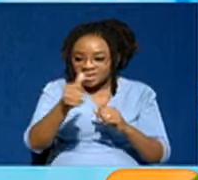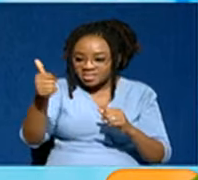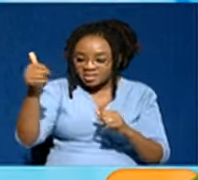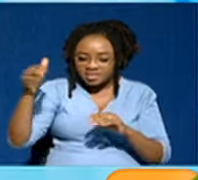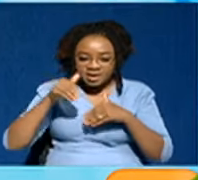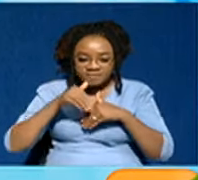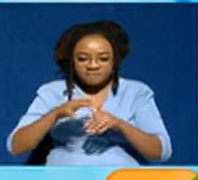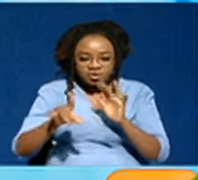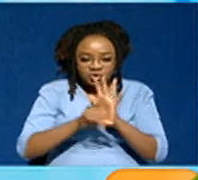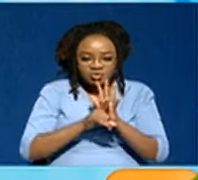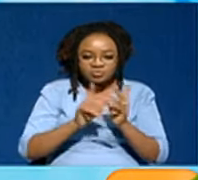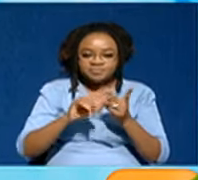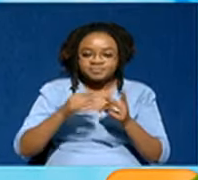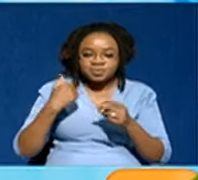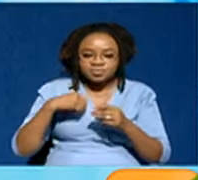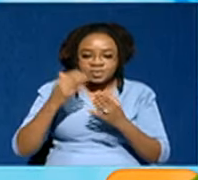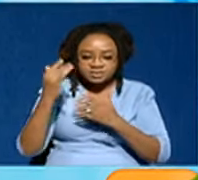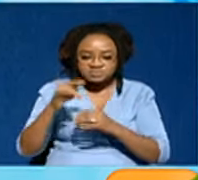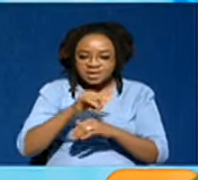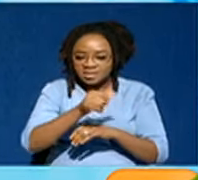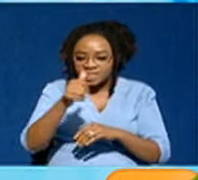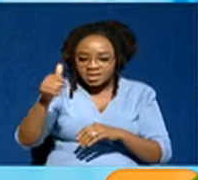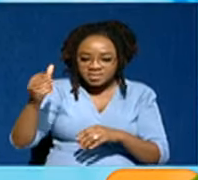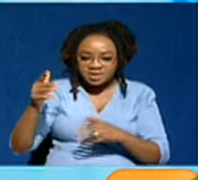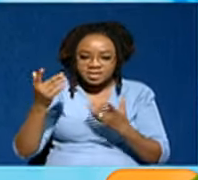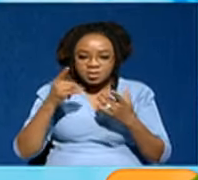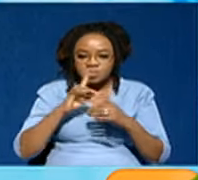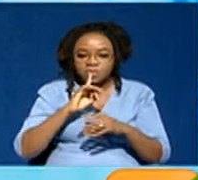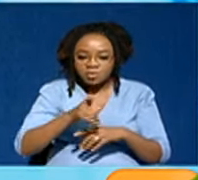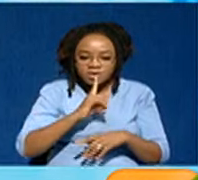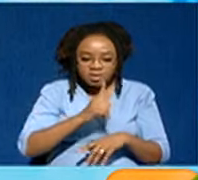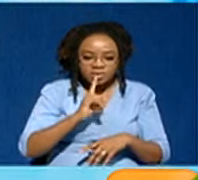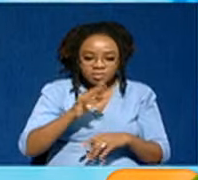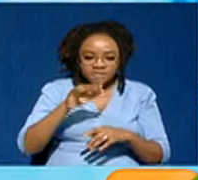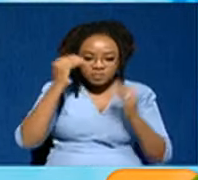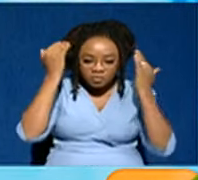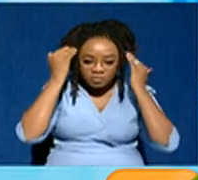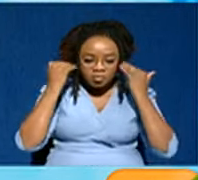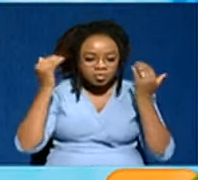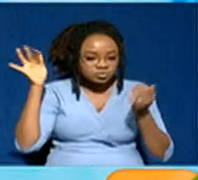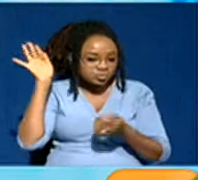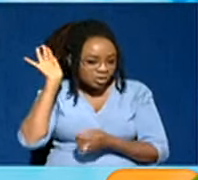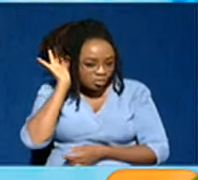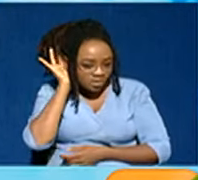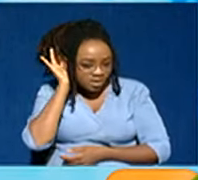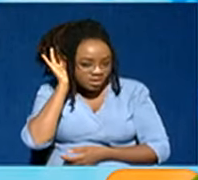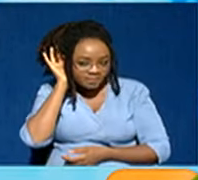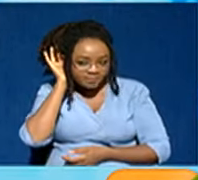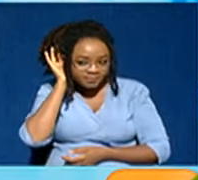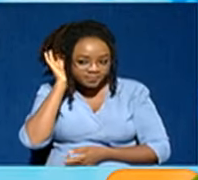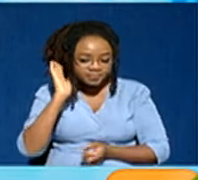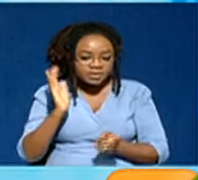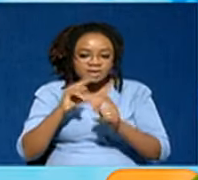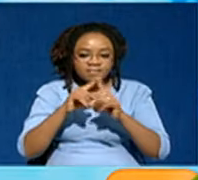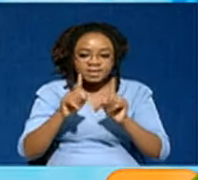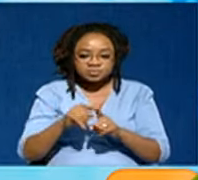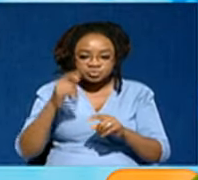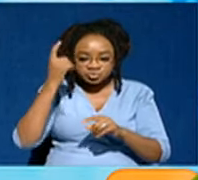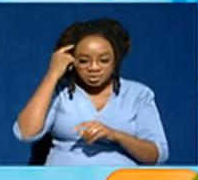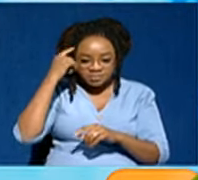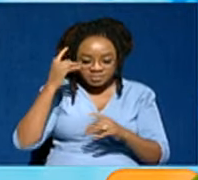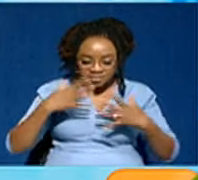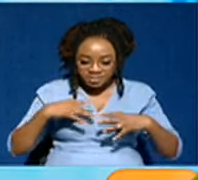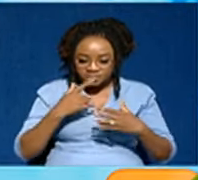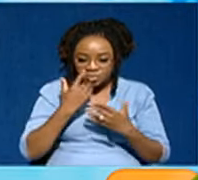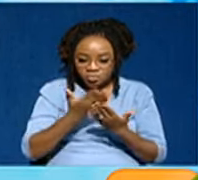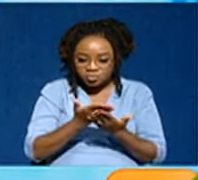We expect anybody else to comply to the directives of the court. Mm-hmm. But then the people who are supposed to lead,